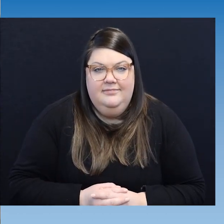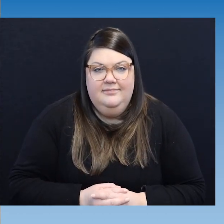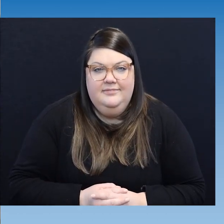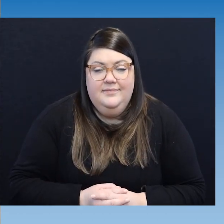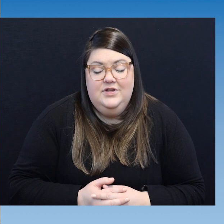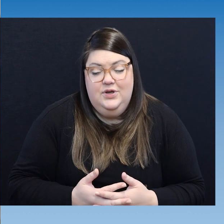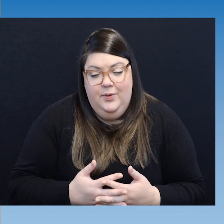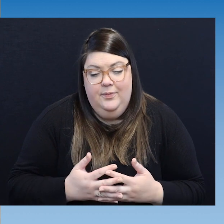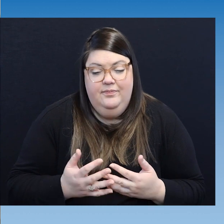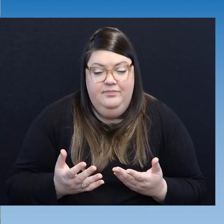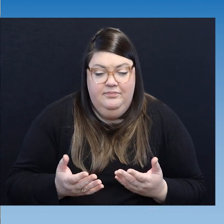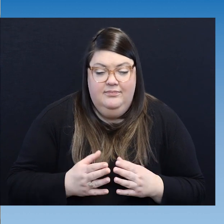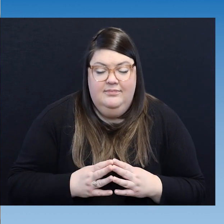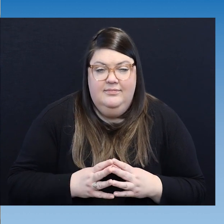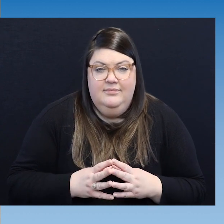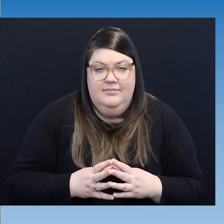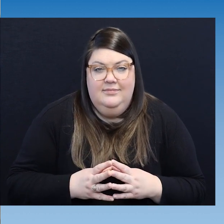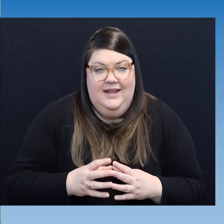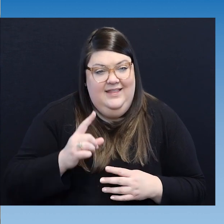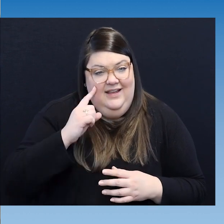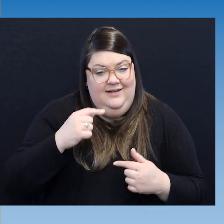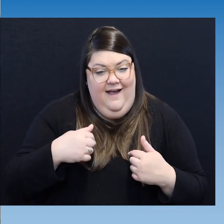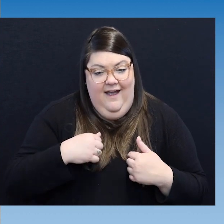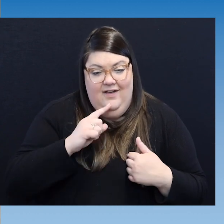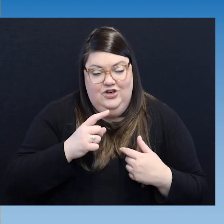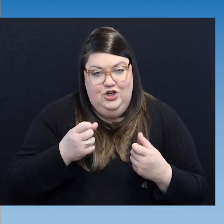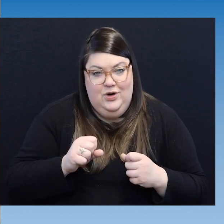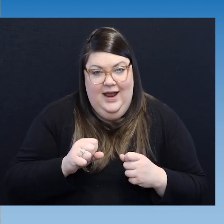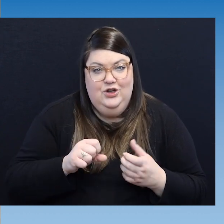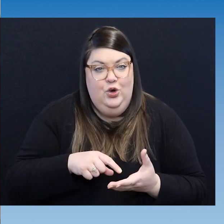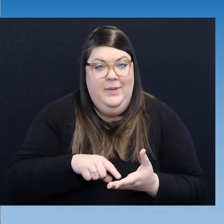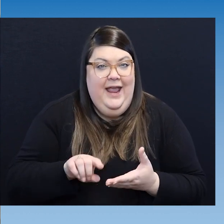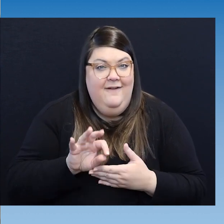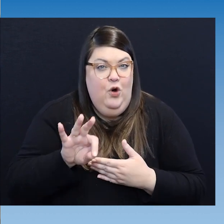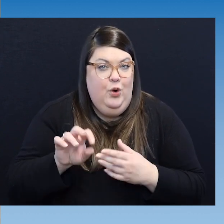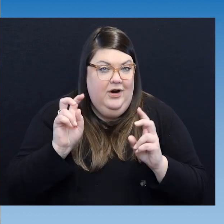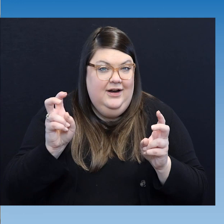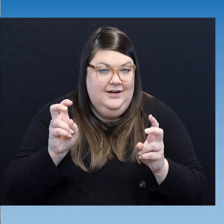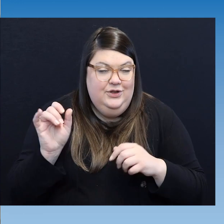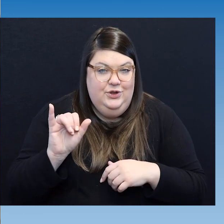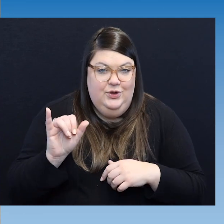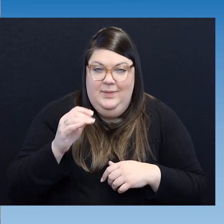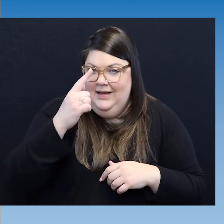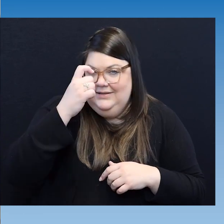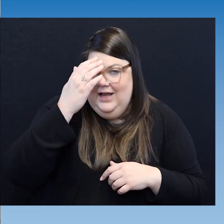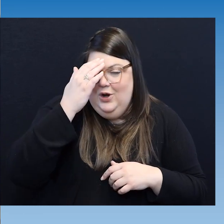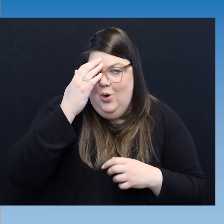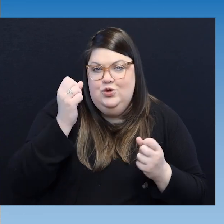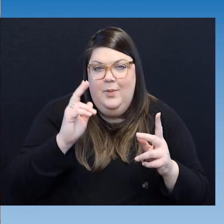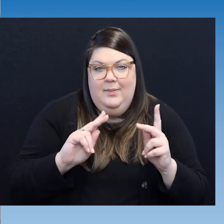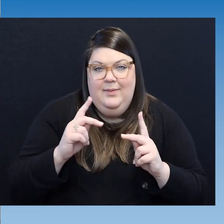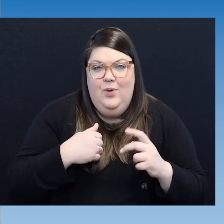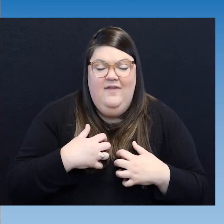you know, so I think that I have actually tried to pay forward in a way, because I know so many people who